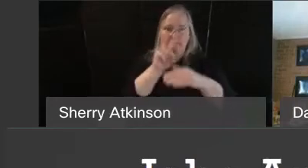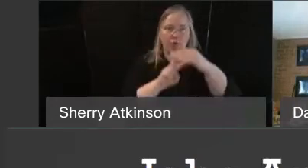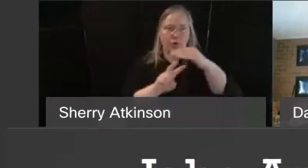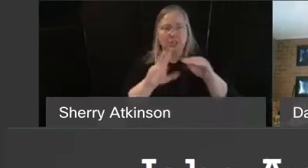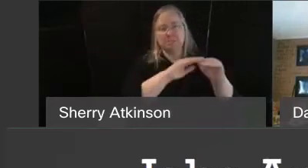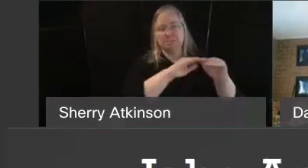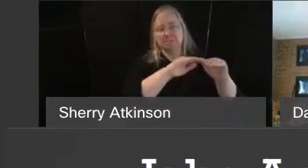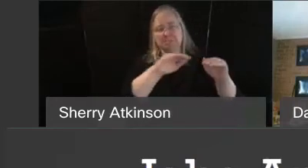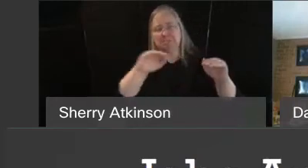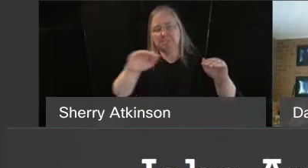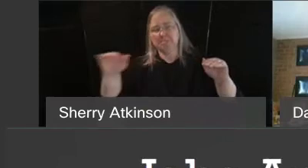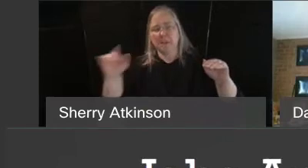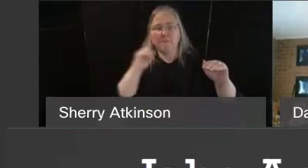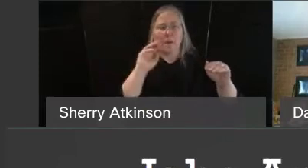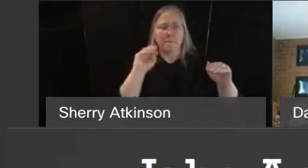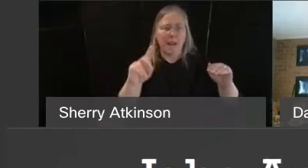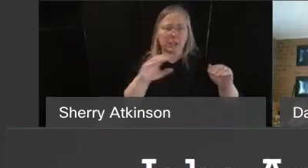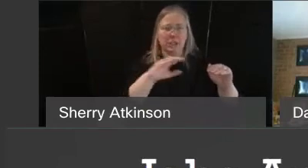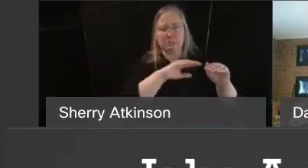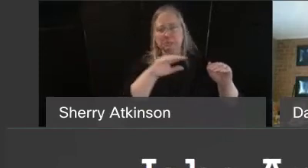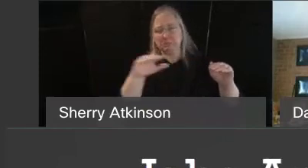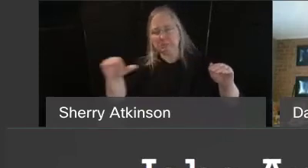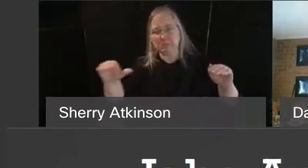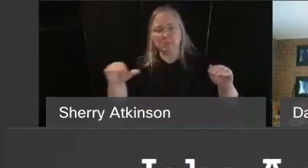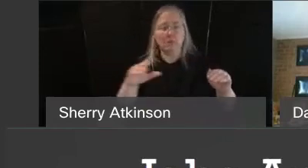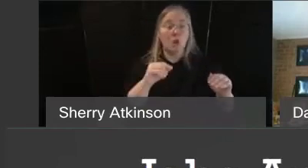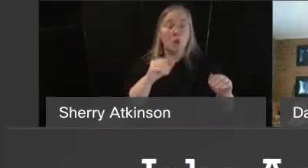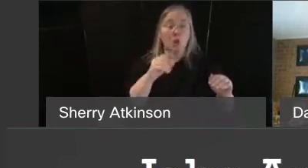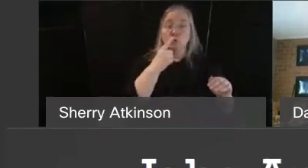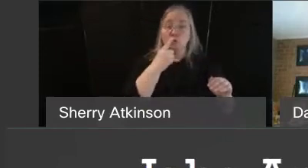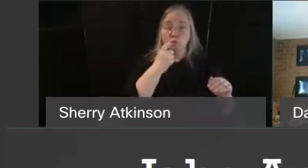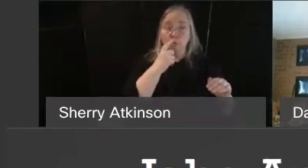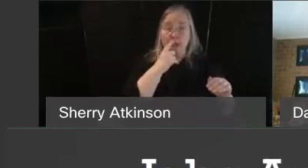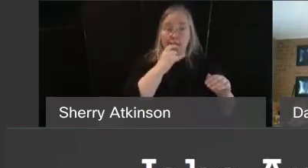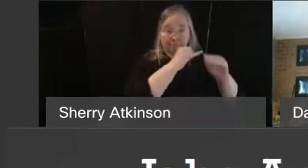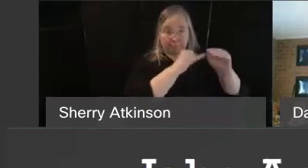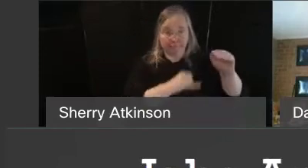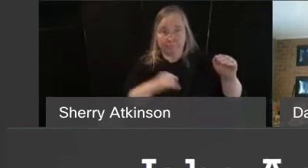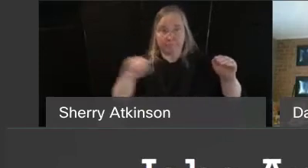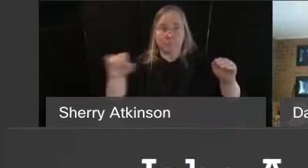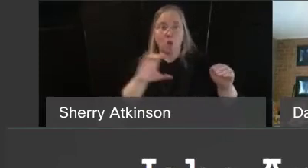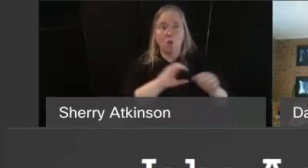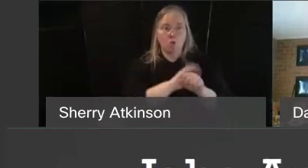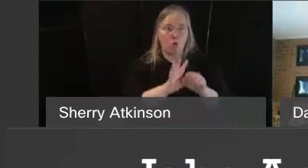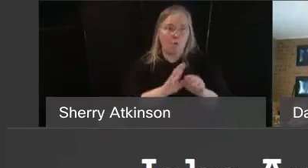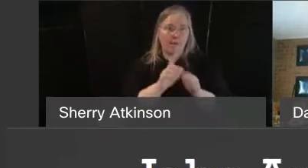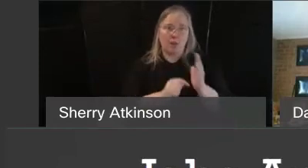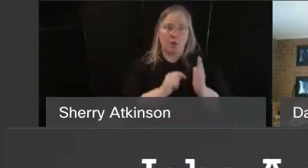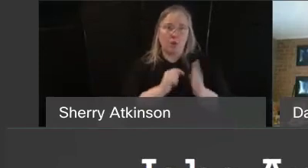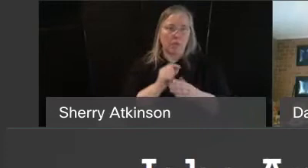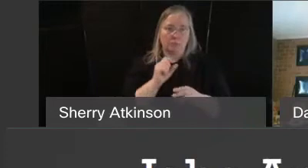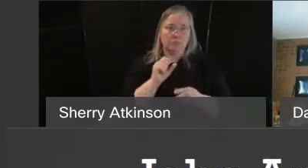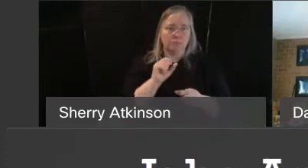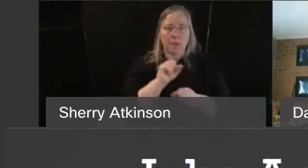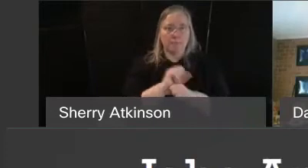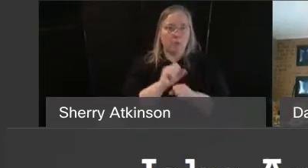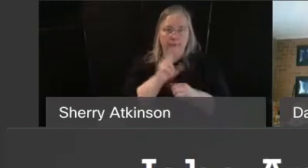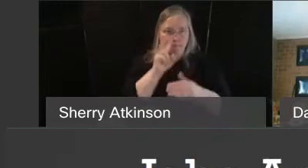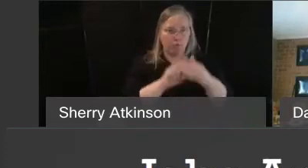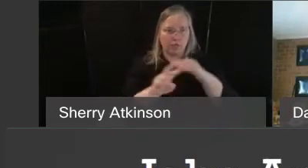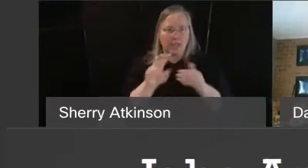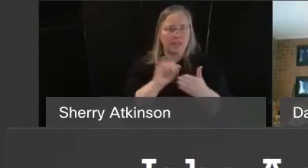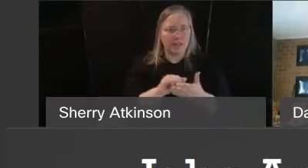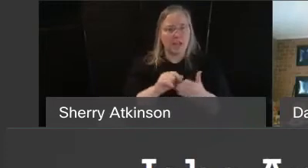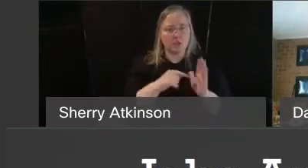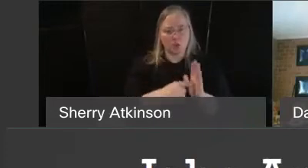Maryland. And you can sort of see the red line is our COVID era employment forecast, and it does show probably about around 2024,